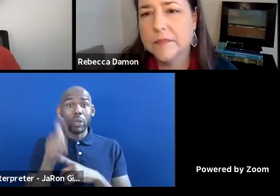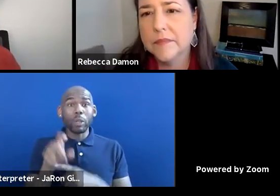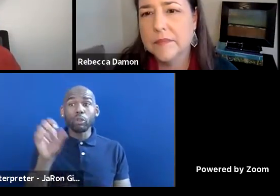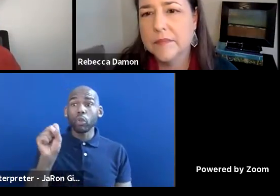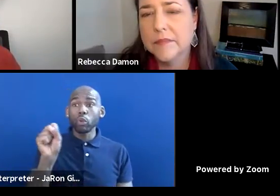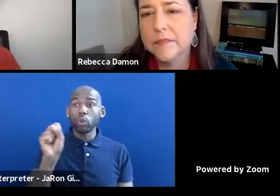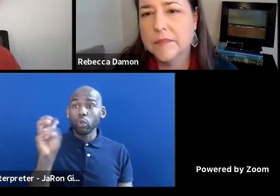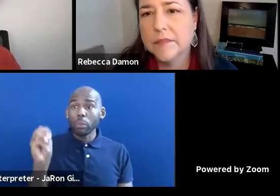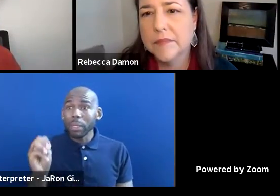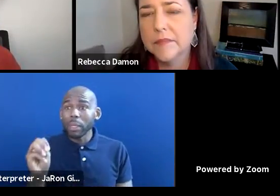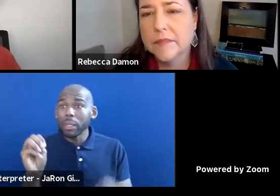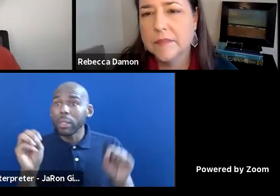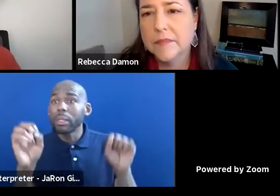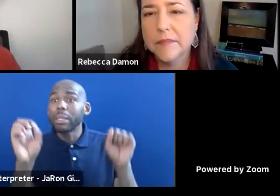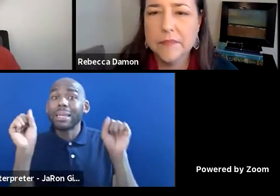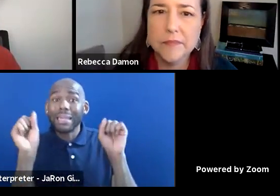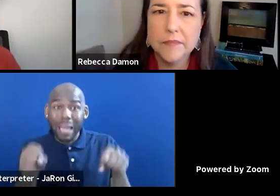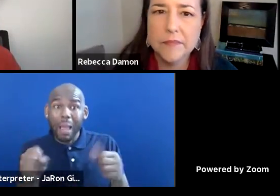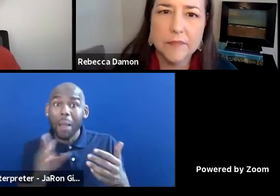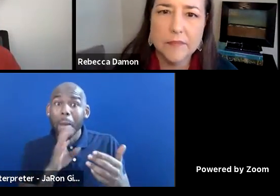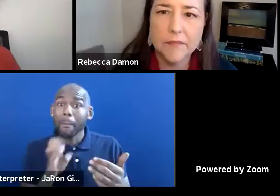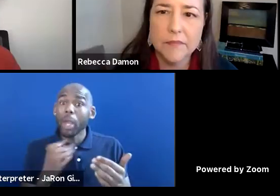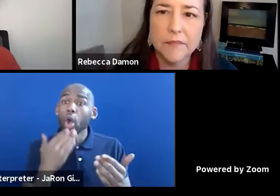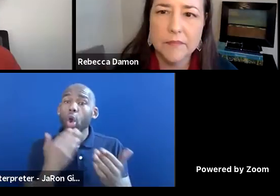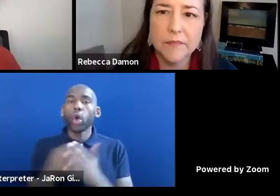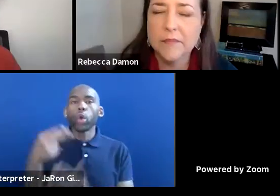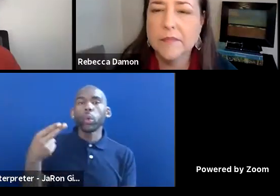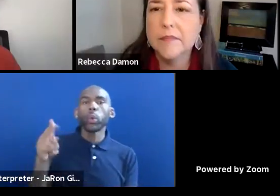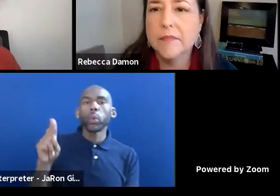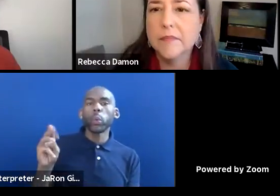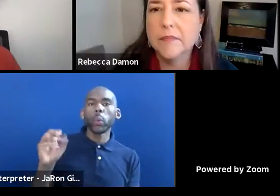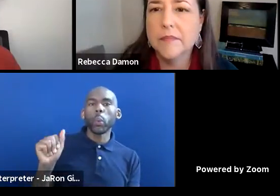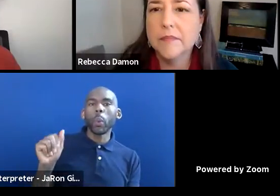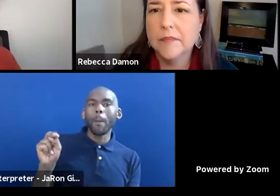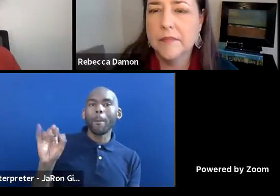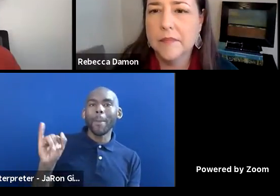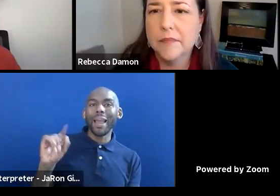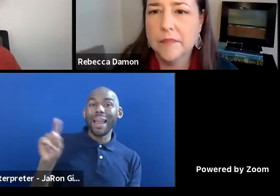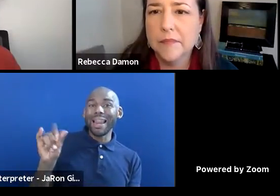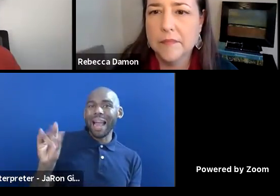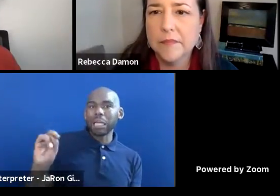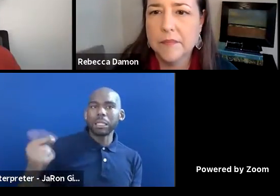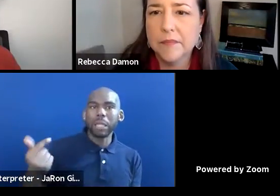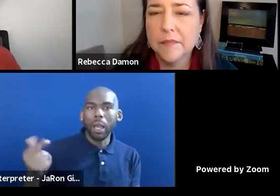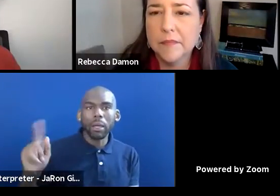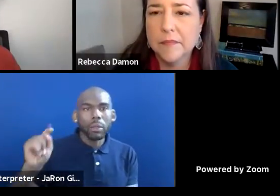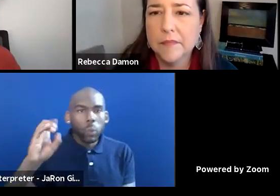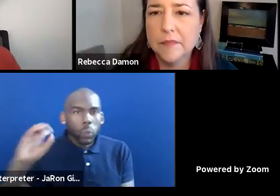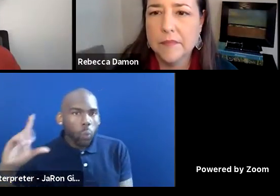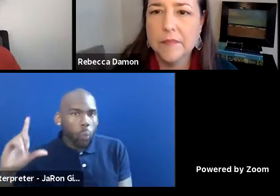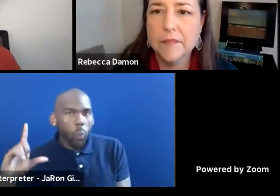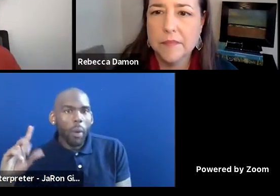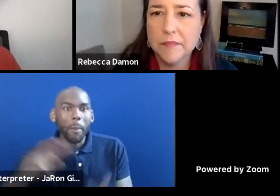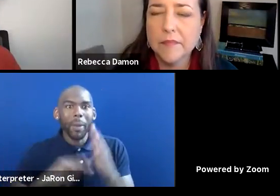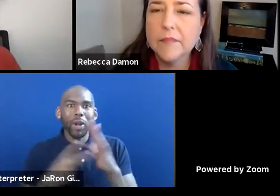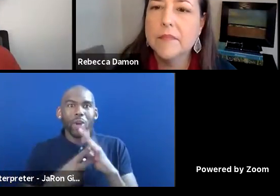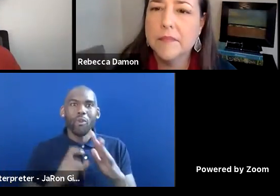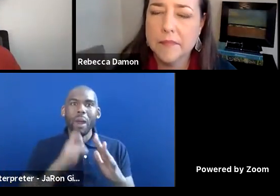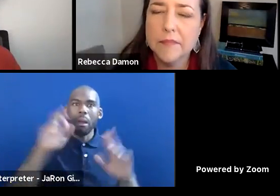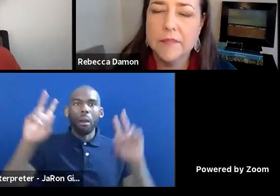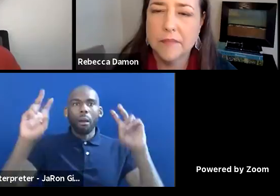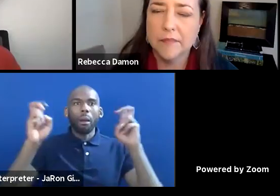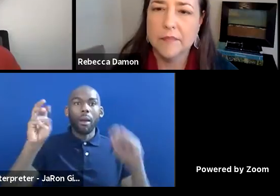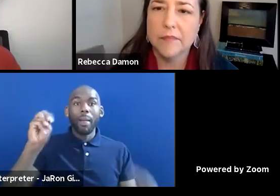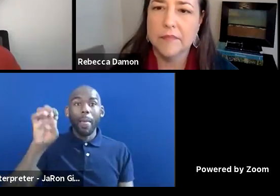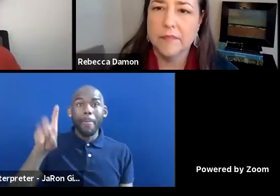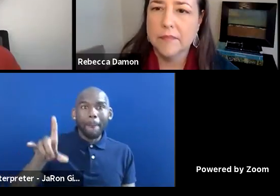media can be a really good humanizing tool. Because then you don't become the media, right? That you have your